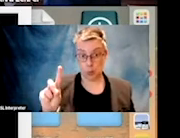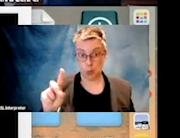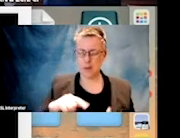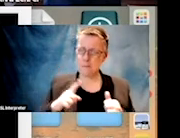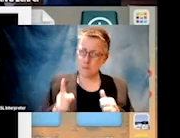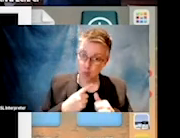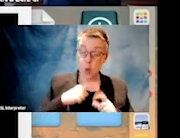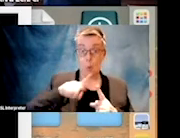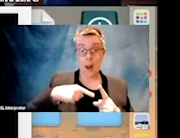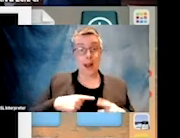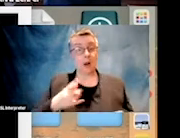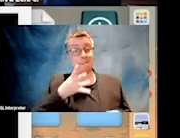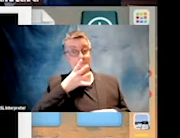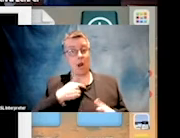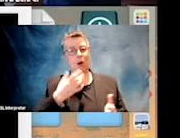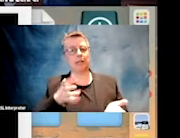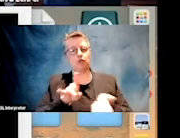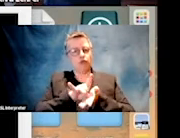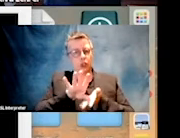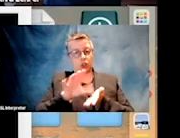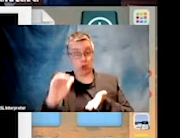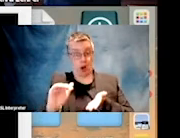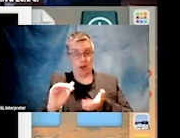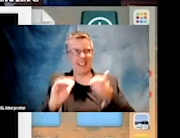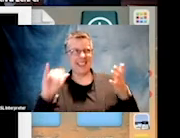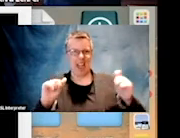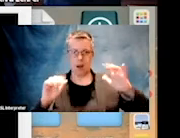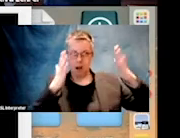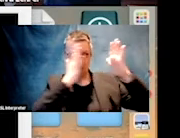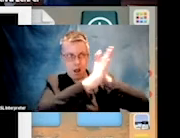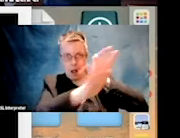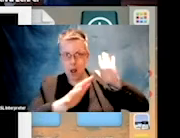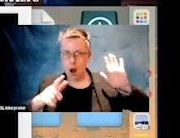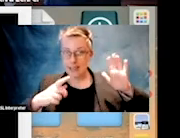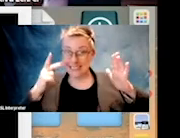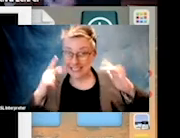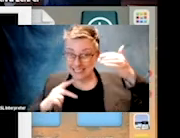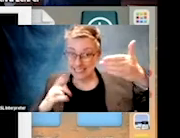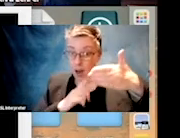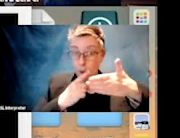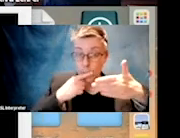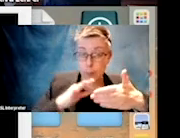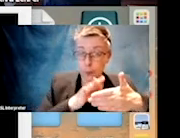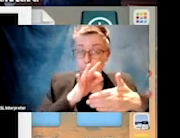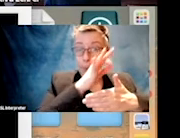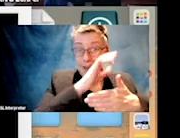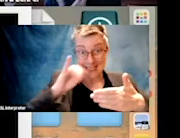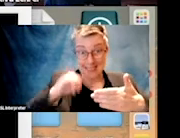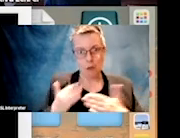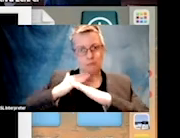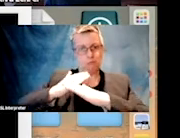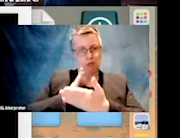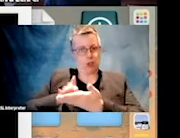So here we have an actual enactment of the rejection of the child. And when I talked to Alison later and just